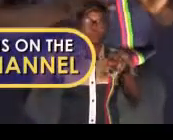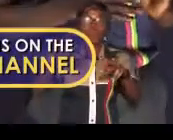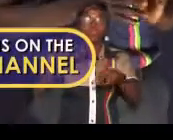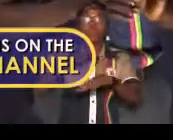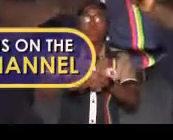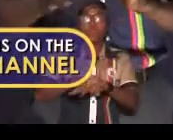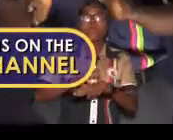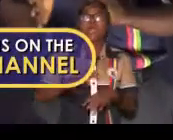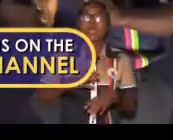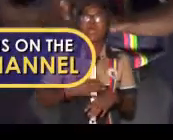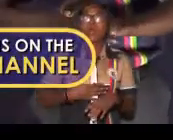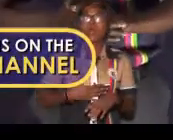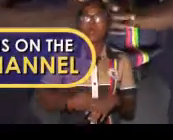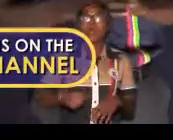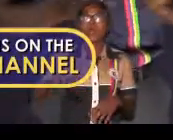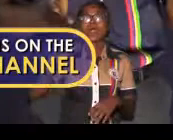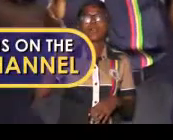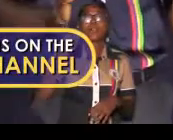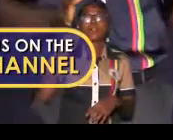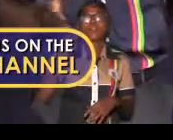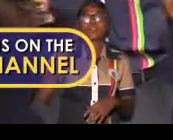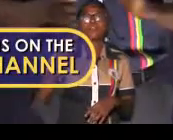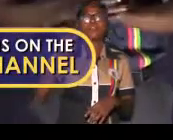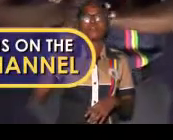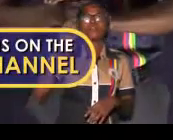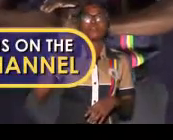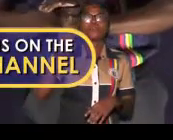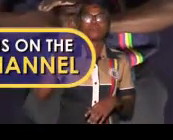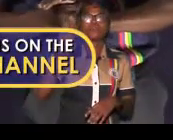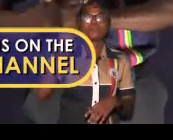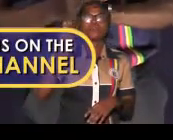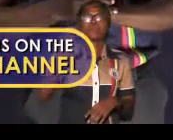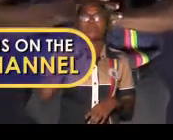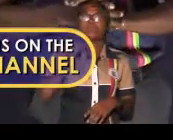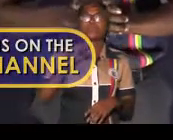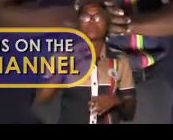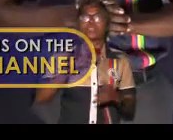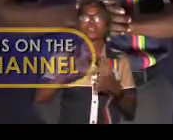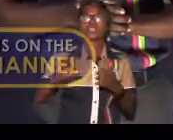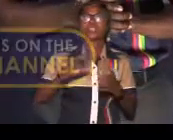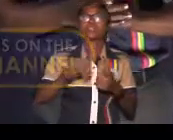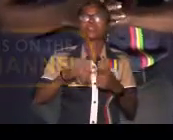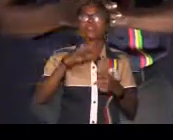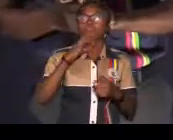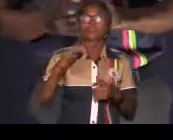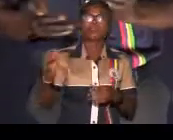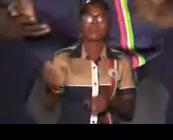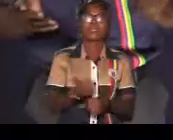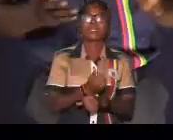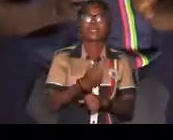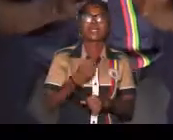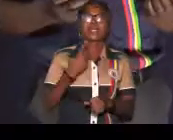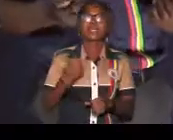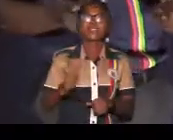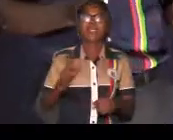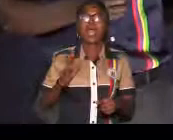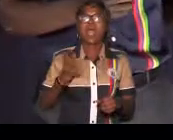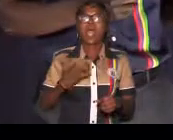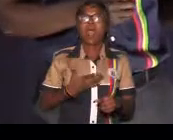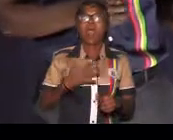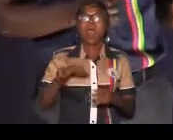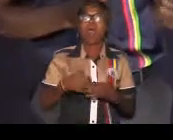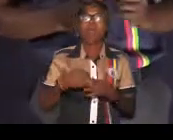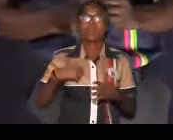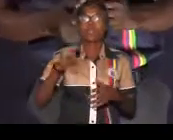at your own preferred time. Subscribe to LASUBEB YouTube channel to get notification when new videos